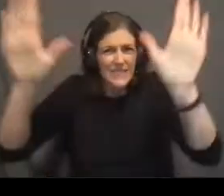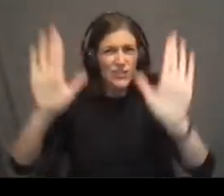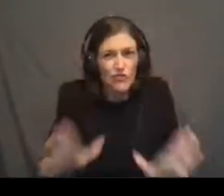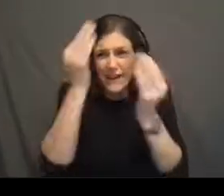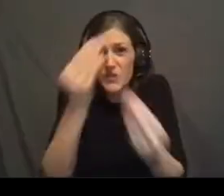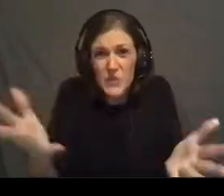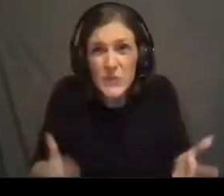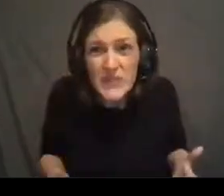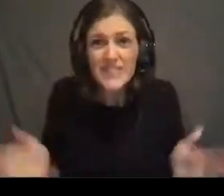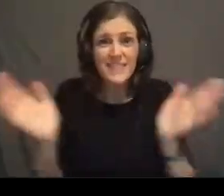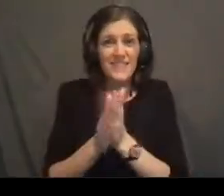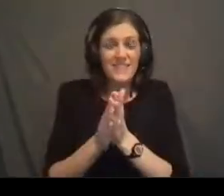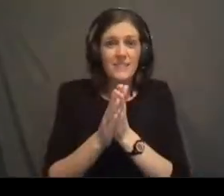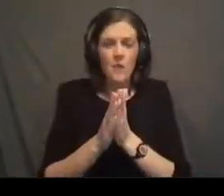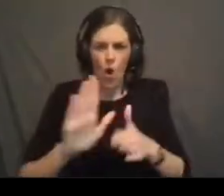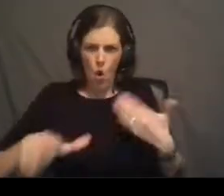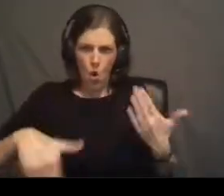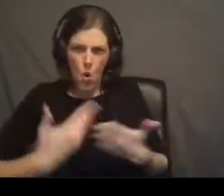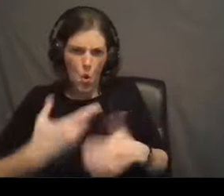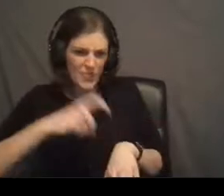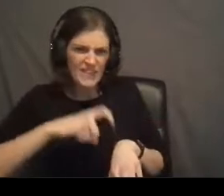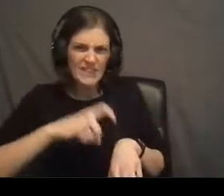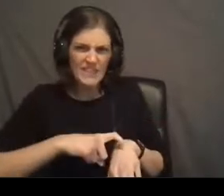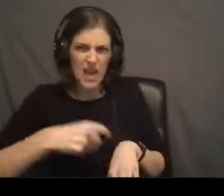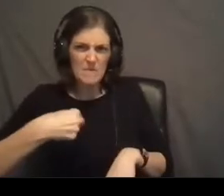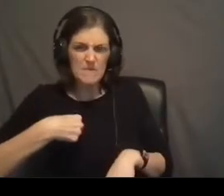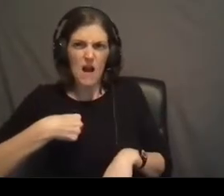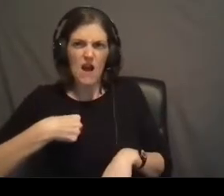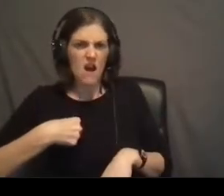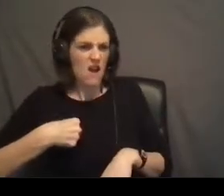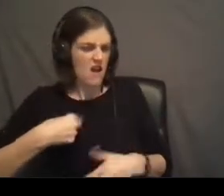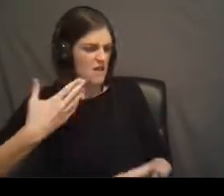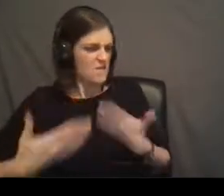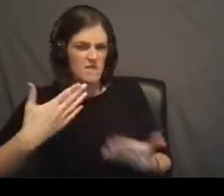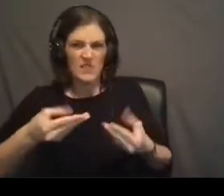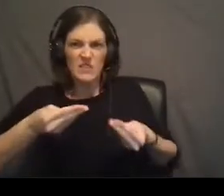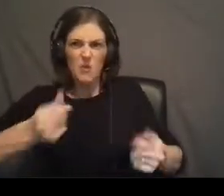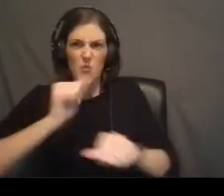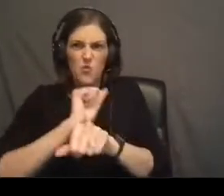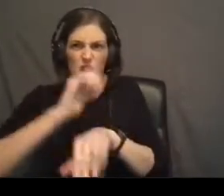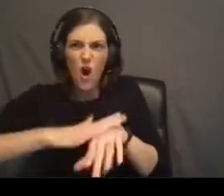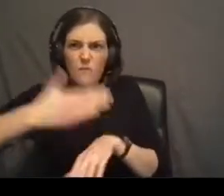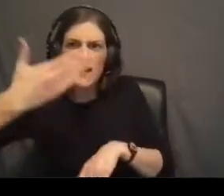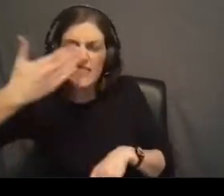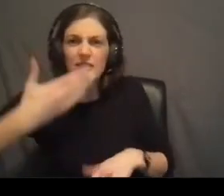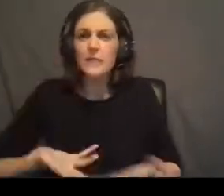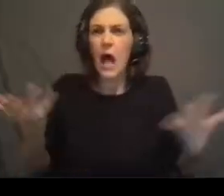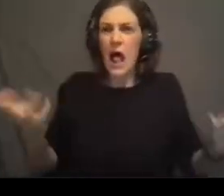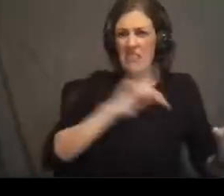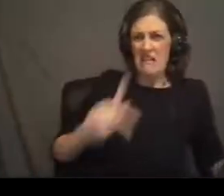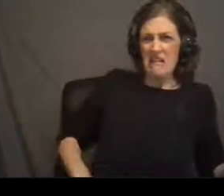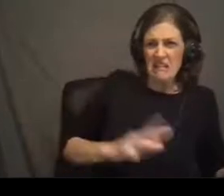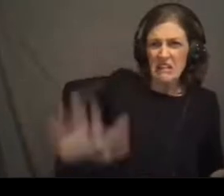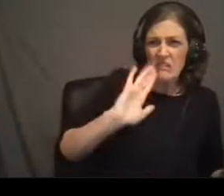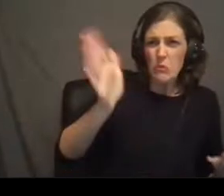news. All this time, I could have spent working on my incense. The kingdom will be